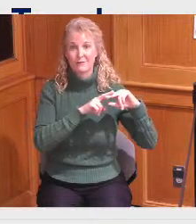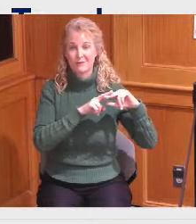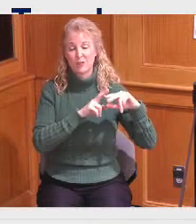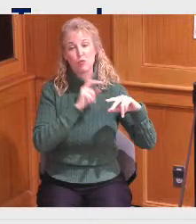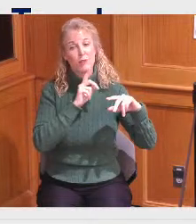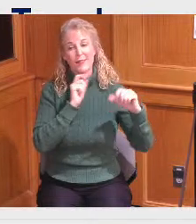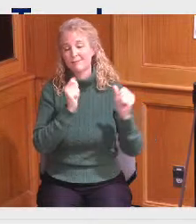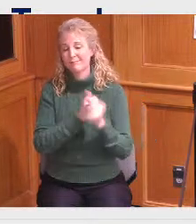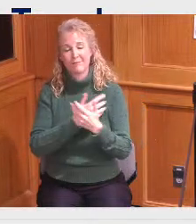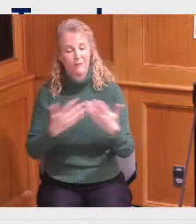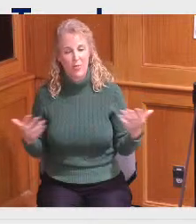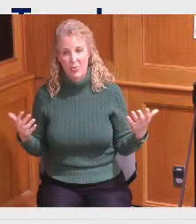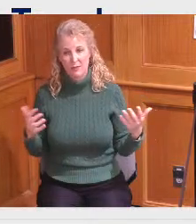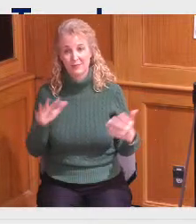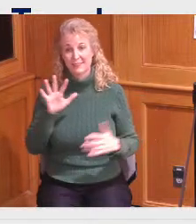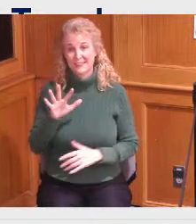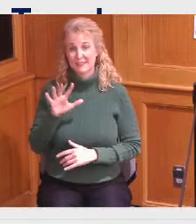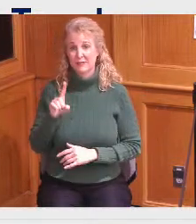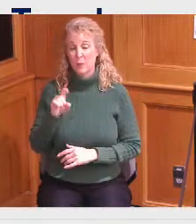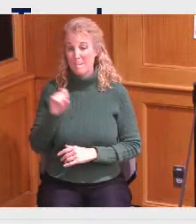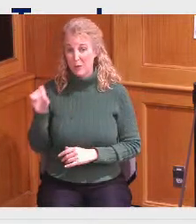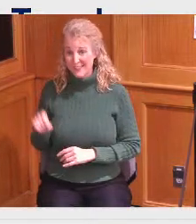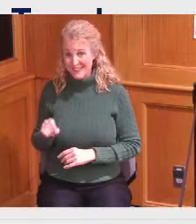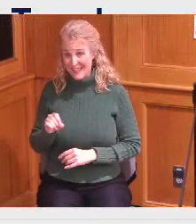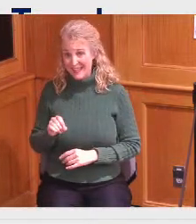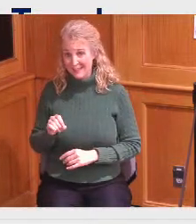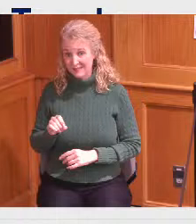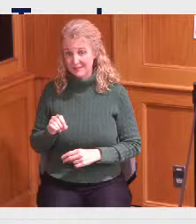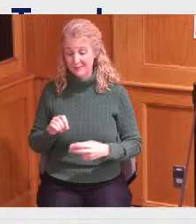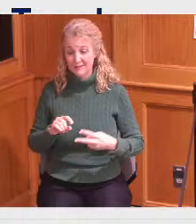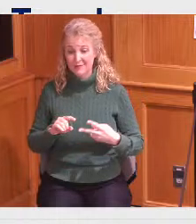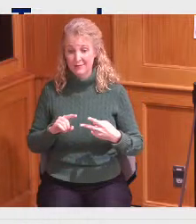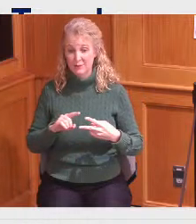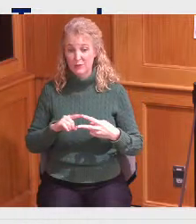the board, 51% in foster care. Group